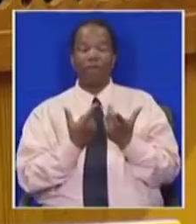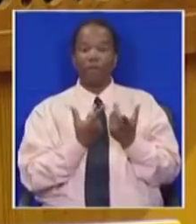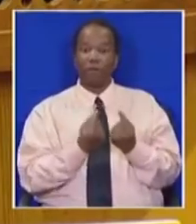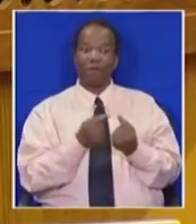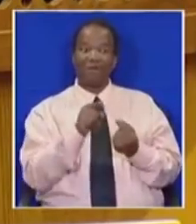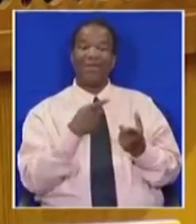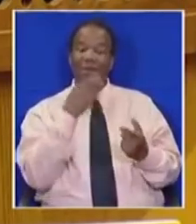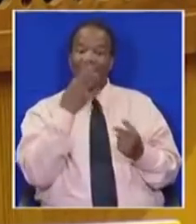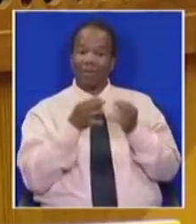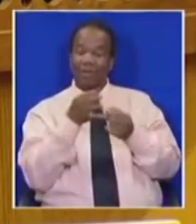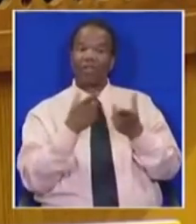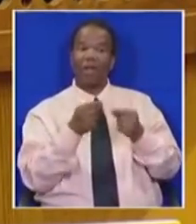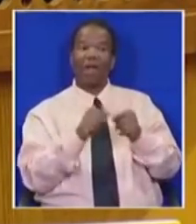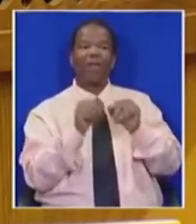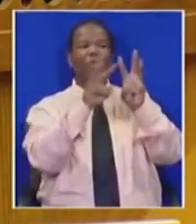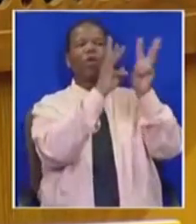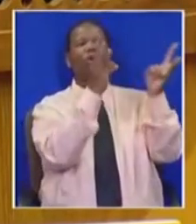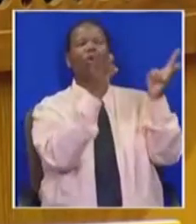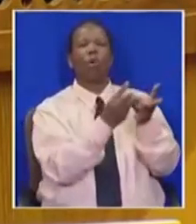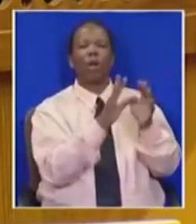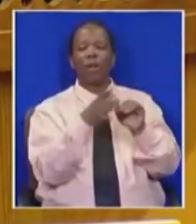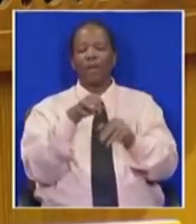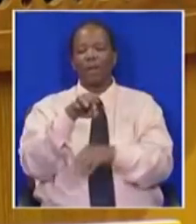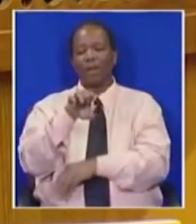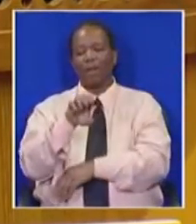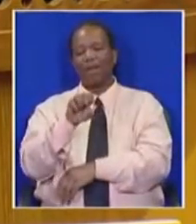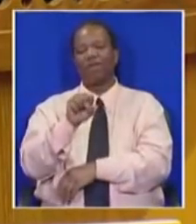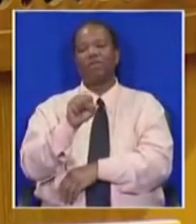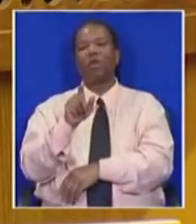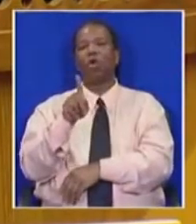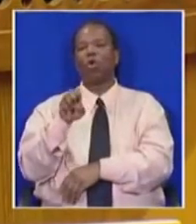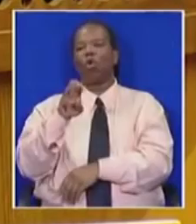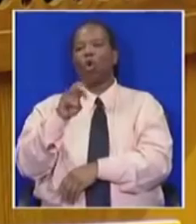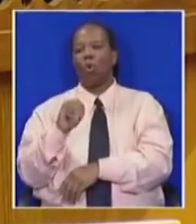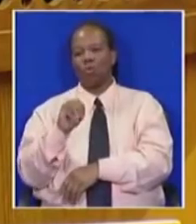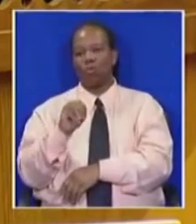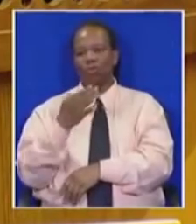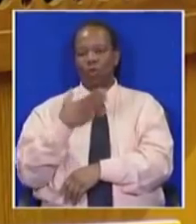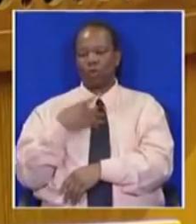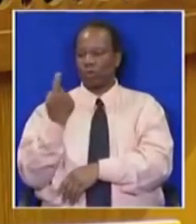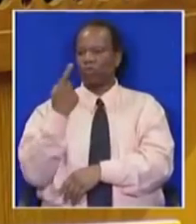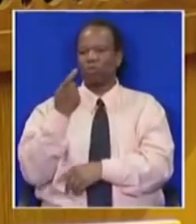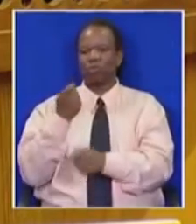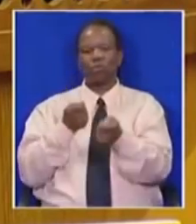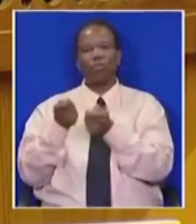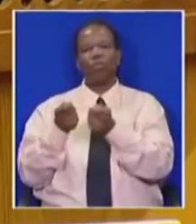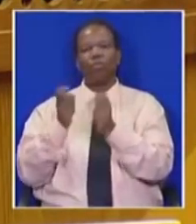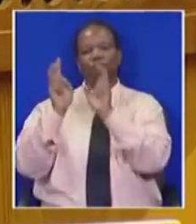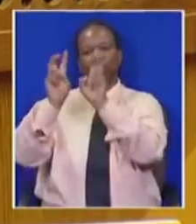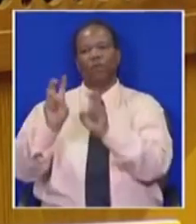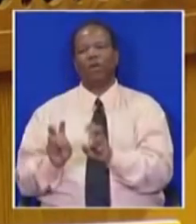world. We must end the ESCOM monopoly on the generation of power and boldly